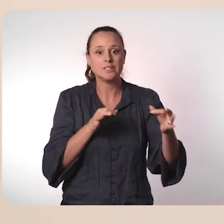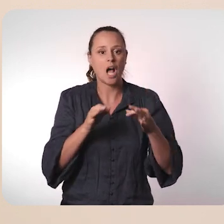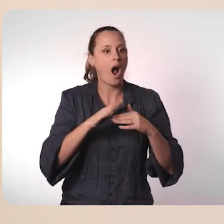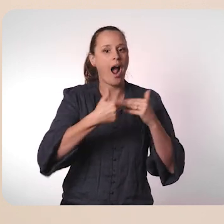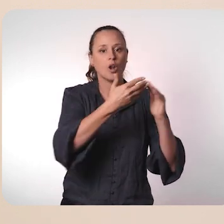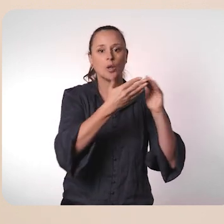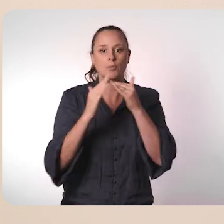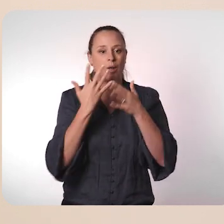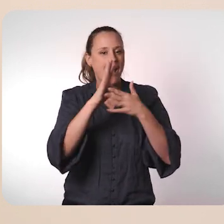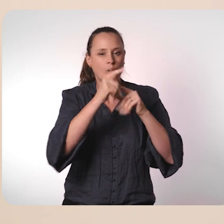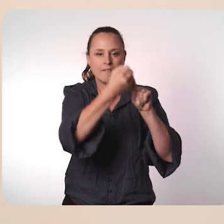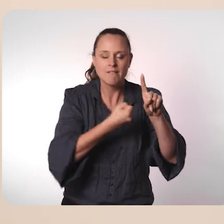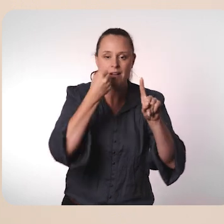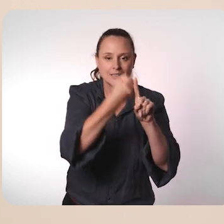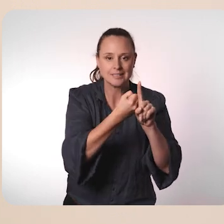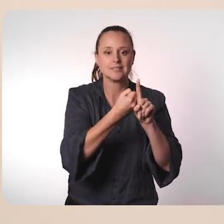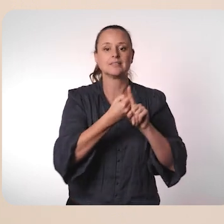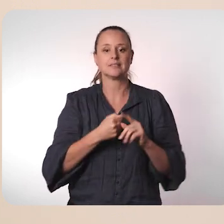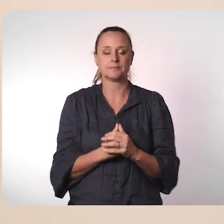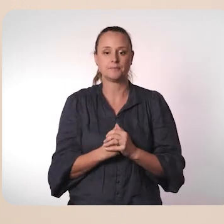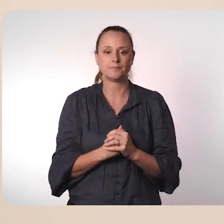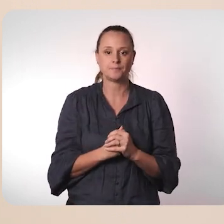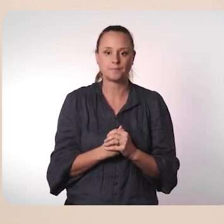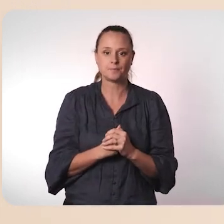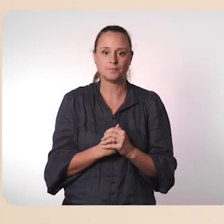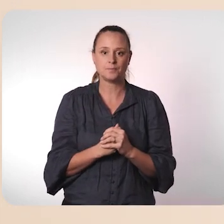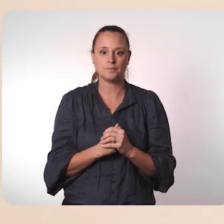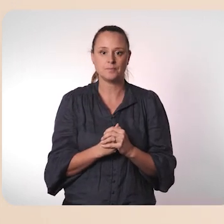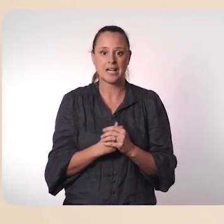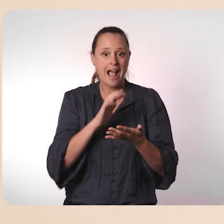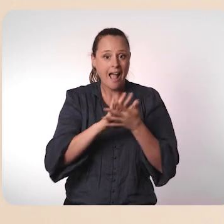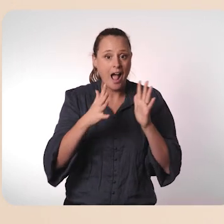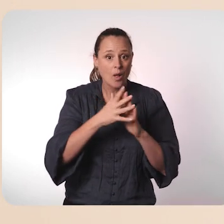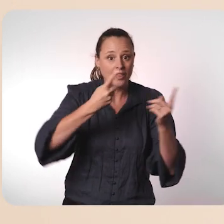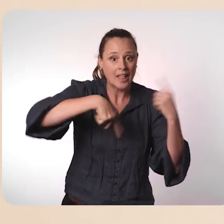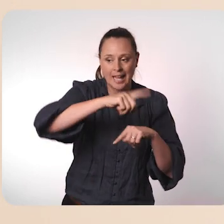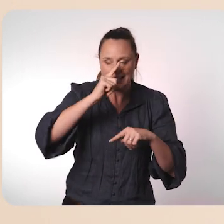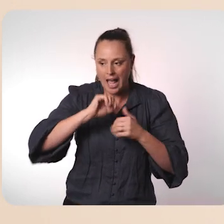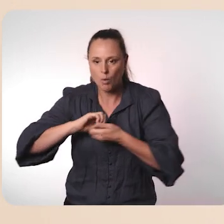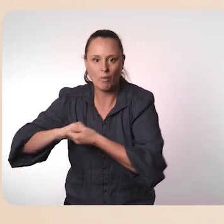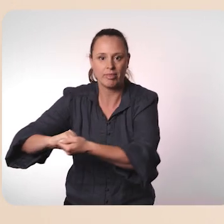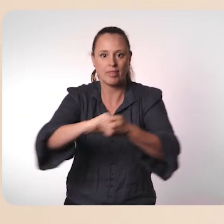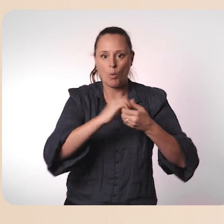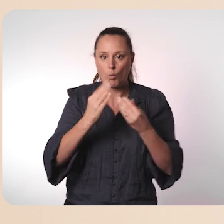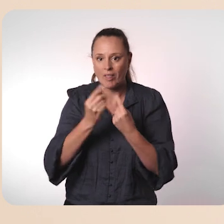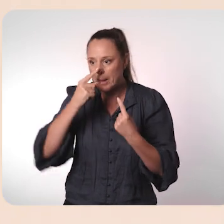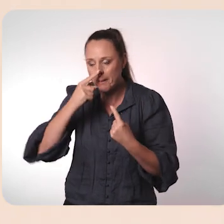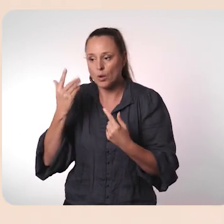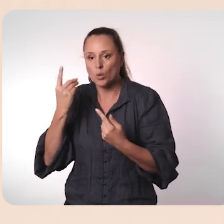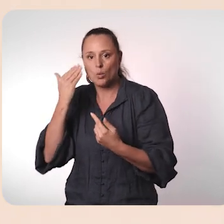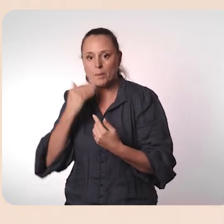fight ableism and discrimination to be able to show up as allies in the context of violence against women and girls with